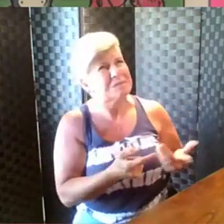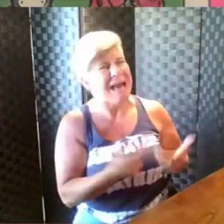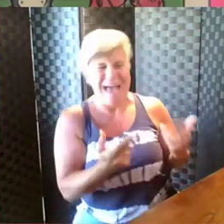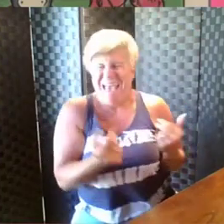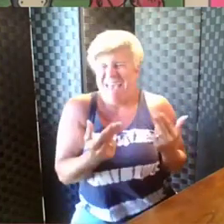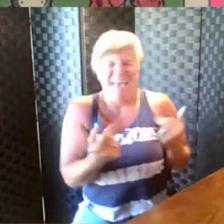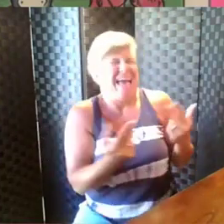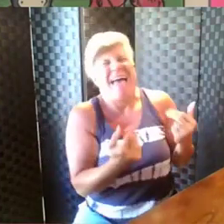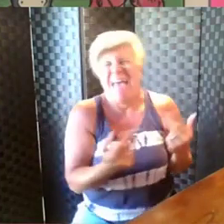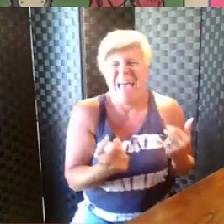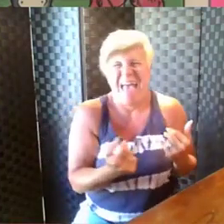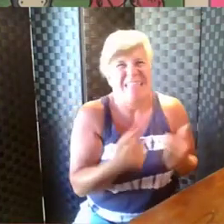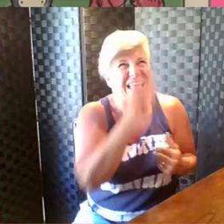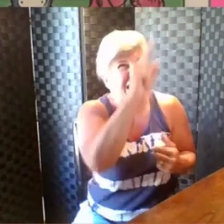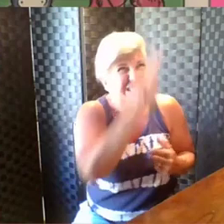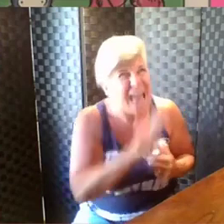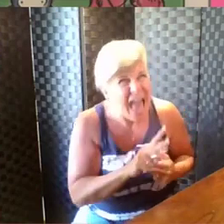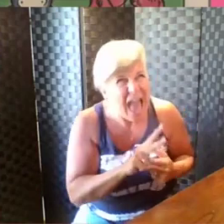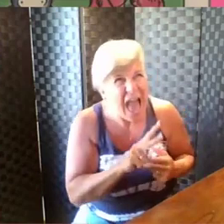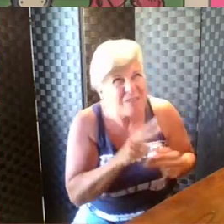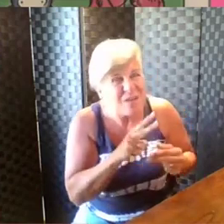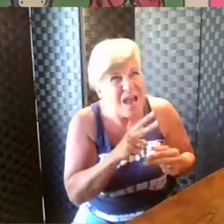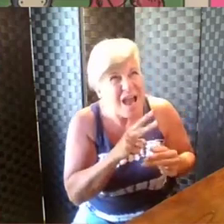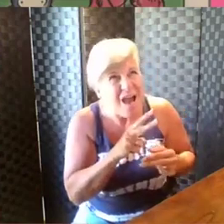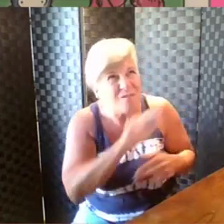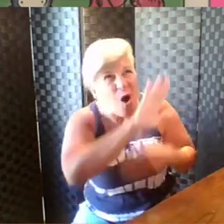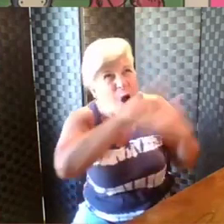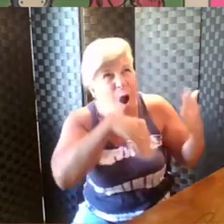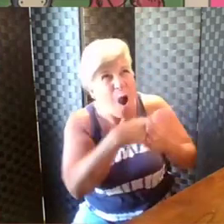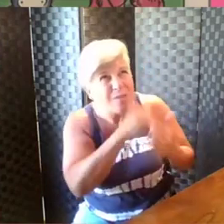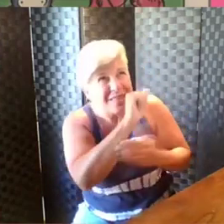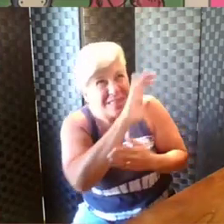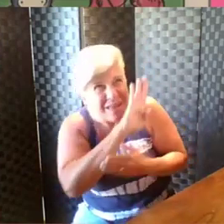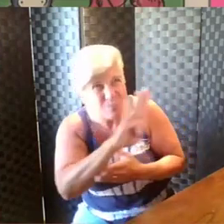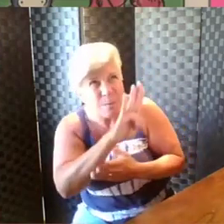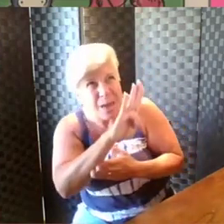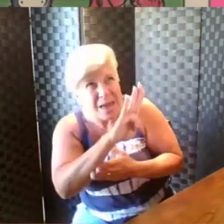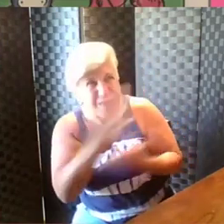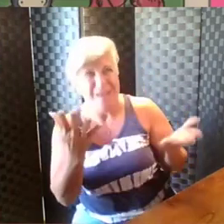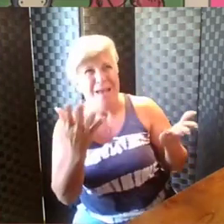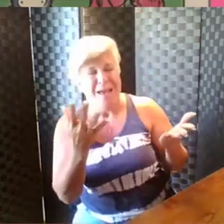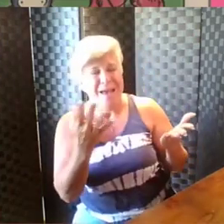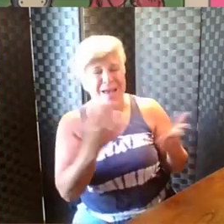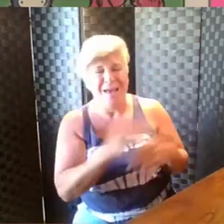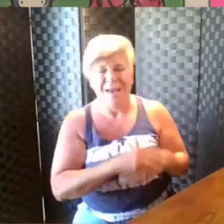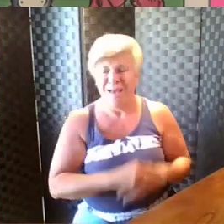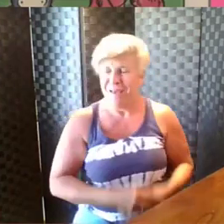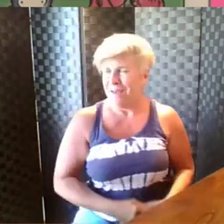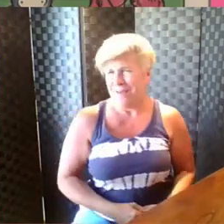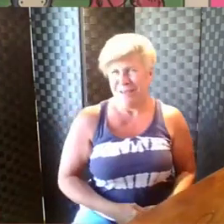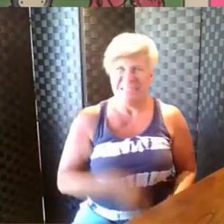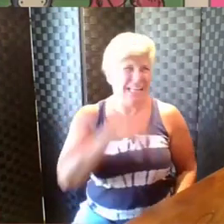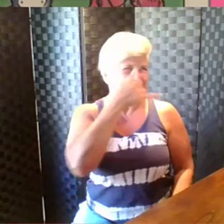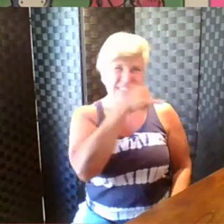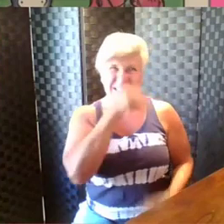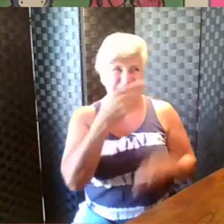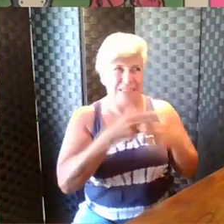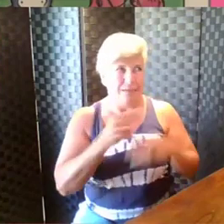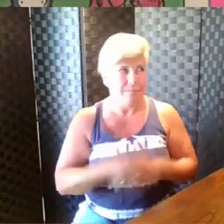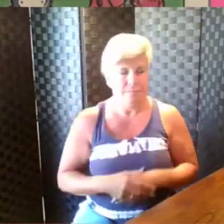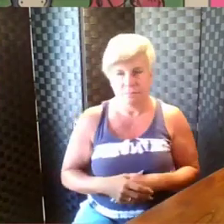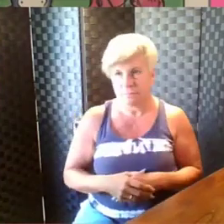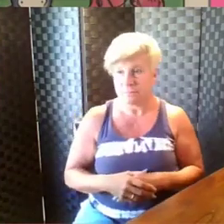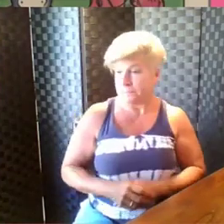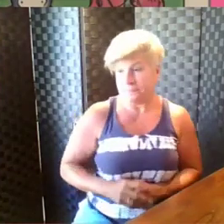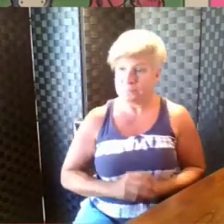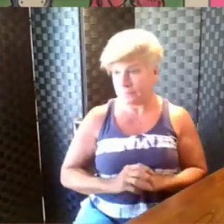That's exactly half as many letters as there are in the entire alphabet, Victoria explained. Thank you for sharing